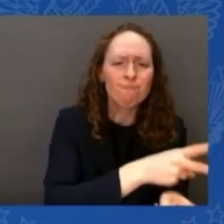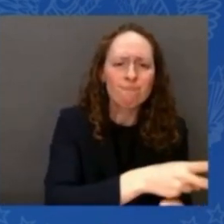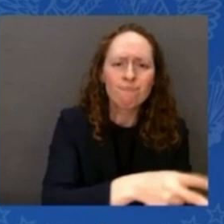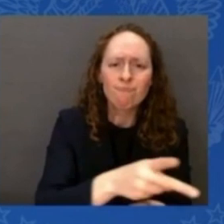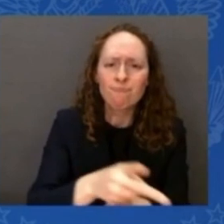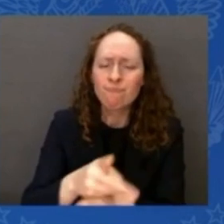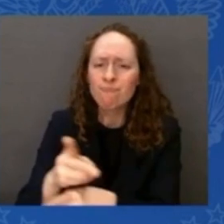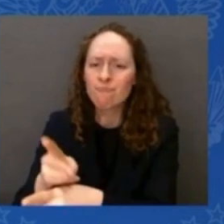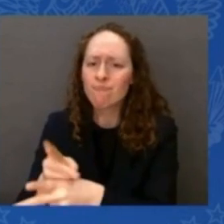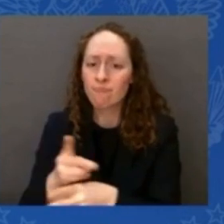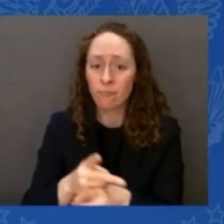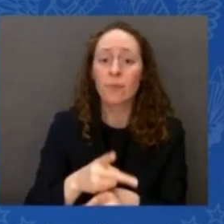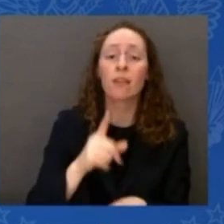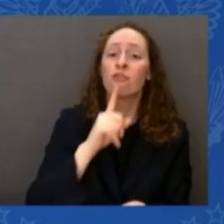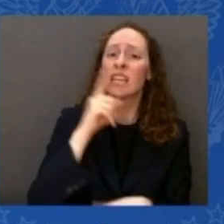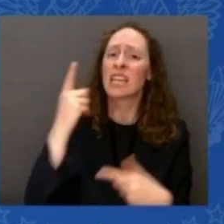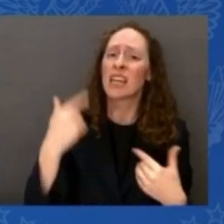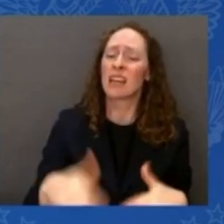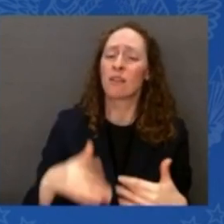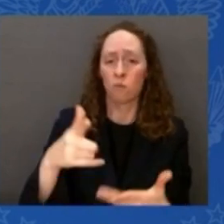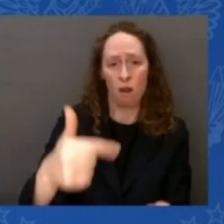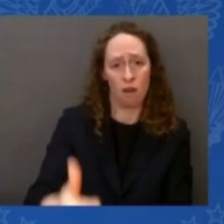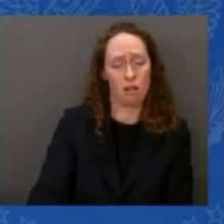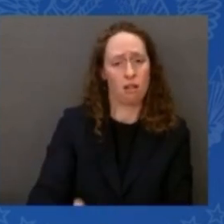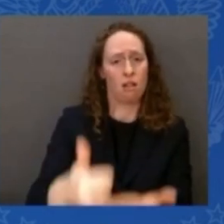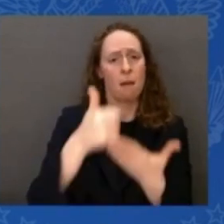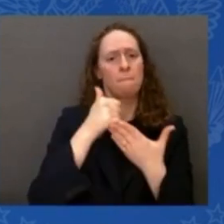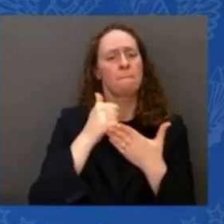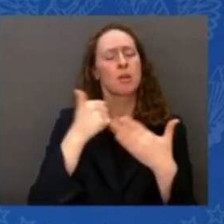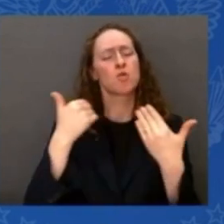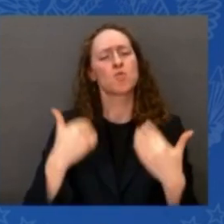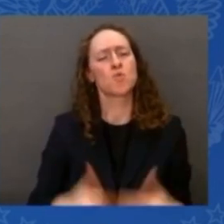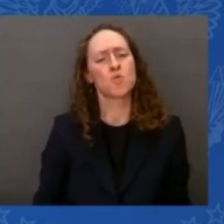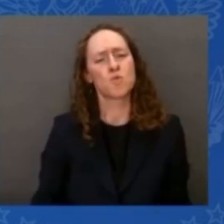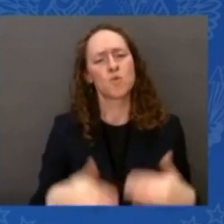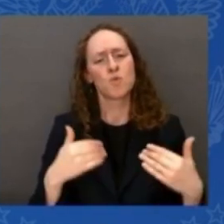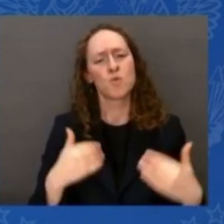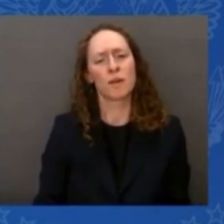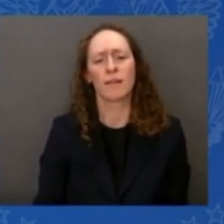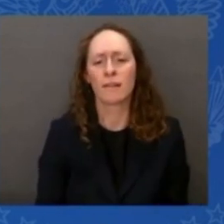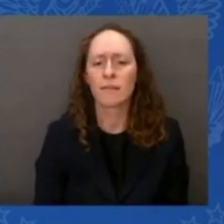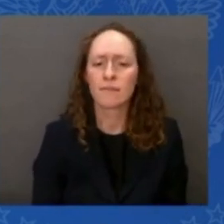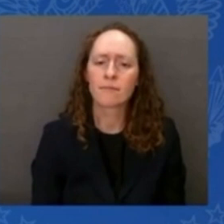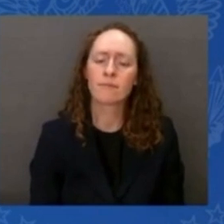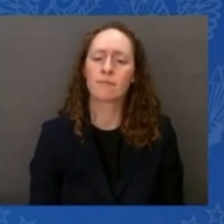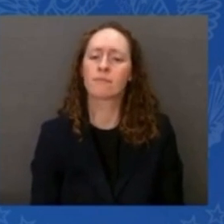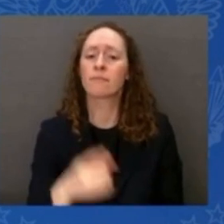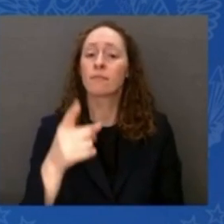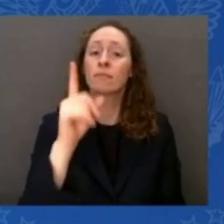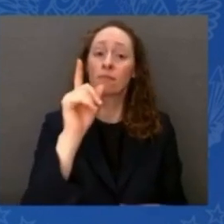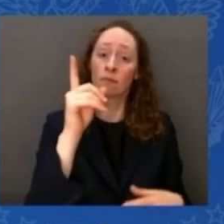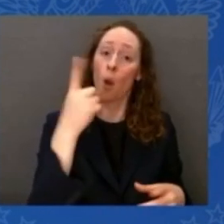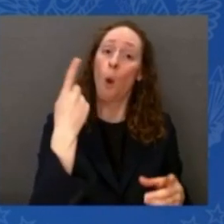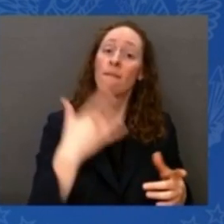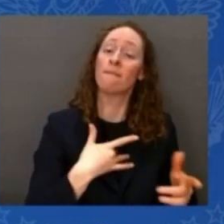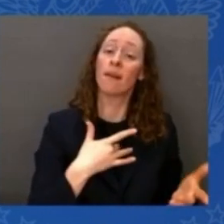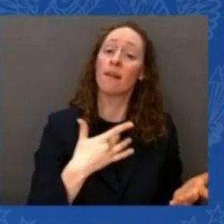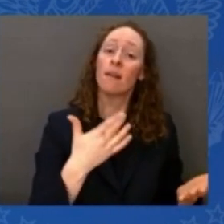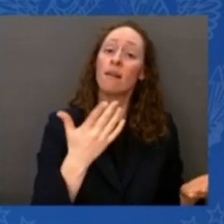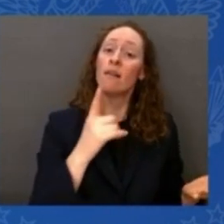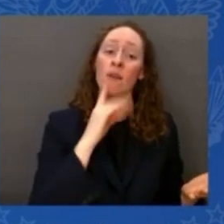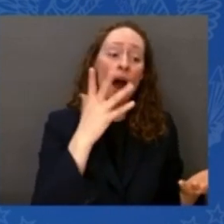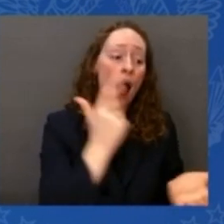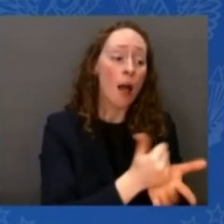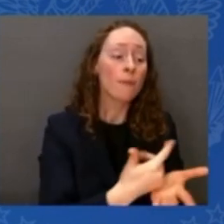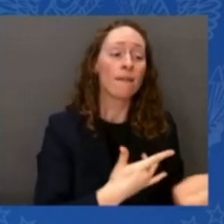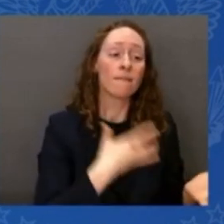You provide them the dignity they're looking for. The dignity. Just to be treated with dignity. That's what all Americans